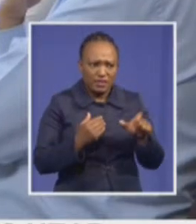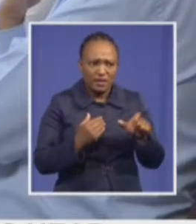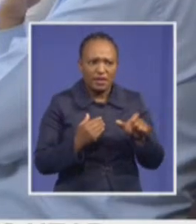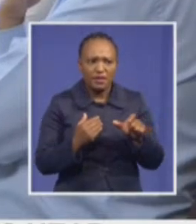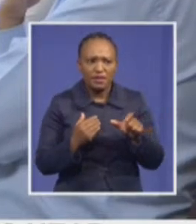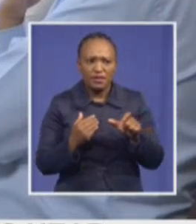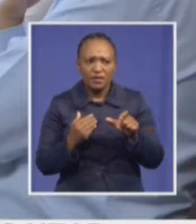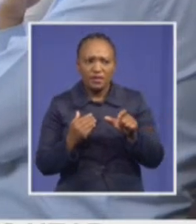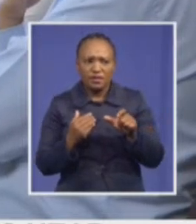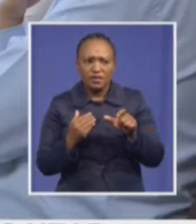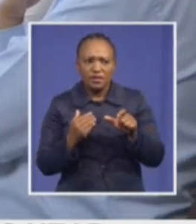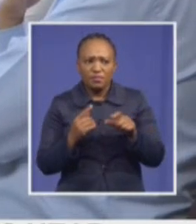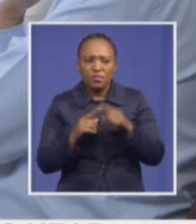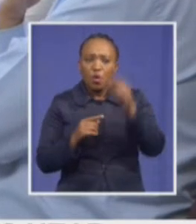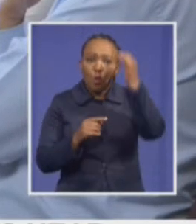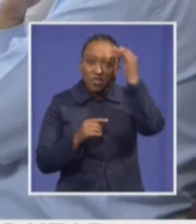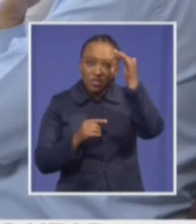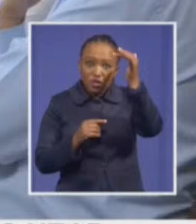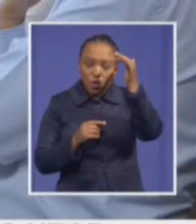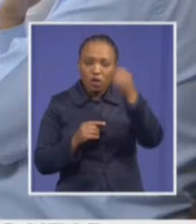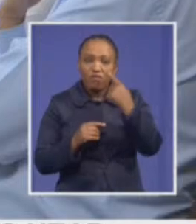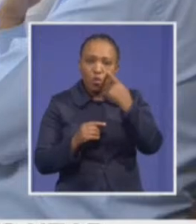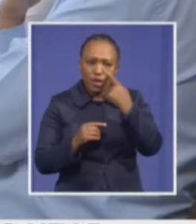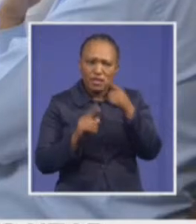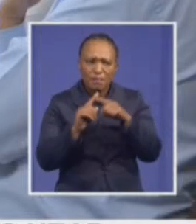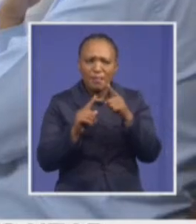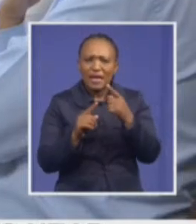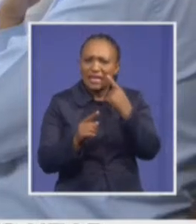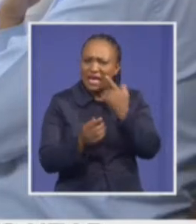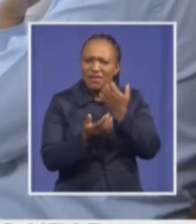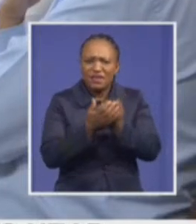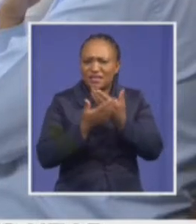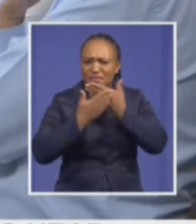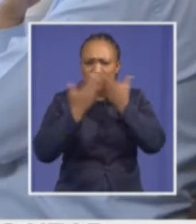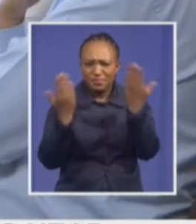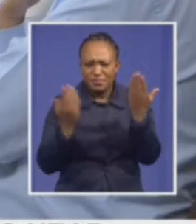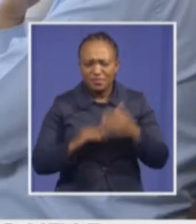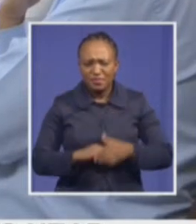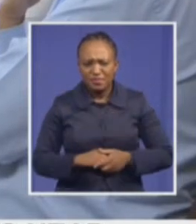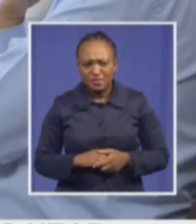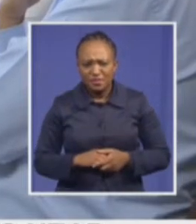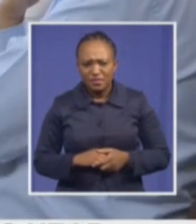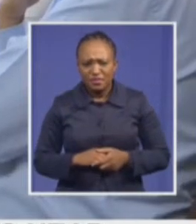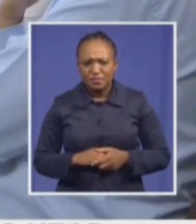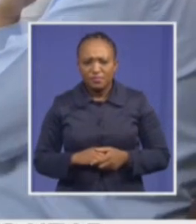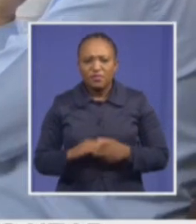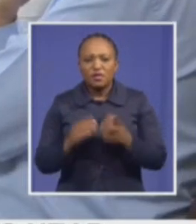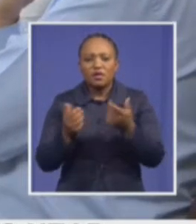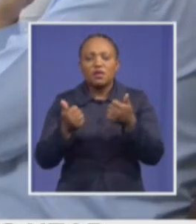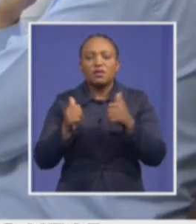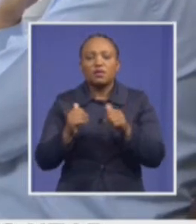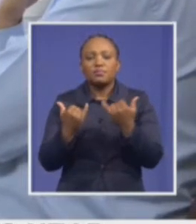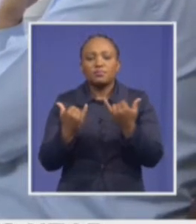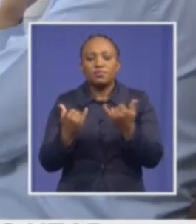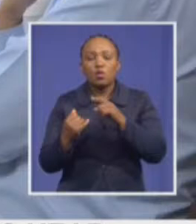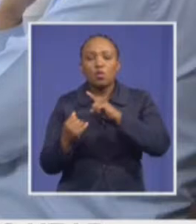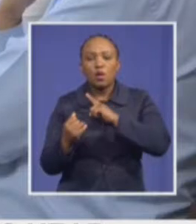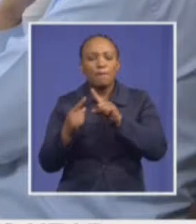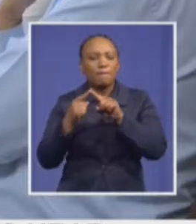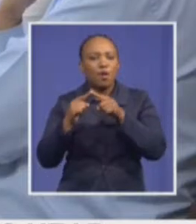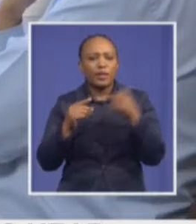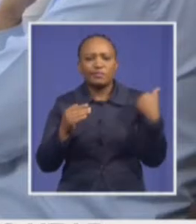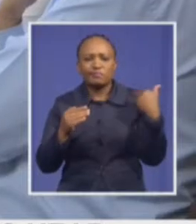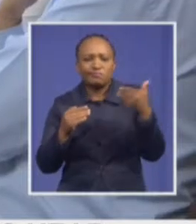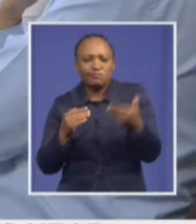the narrative and she's told, don't do anything, don't publish. Then, from that point onwards, you are entitled to